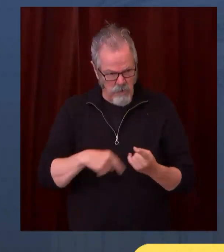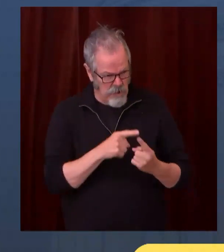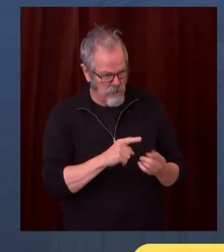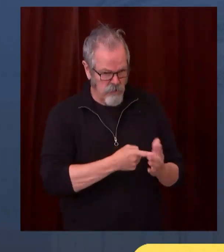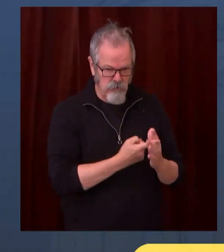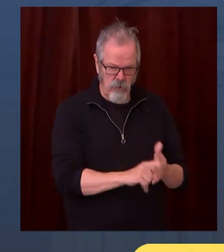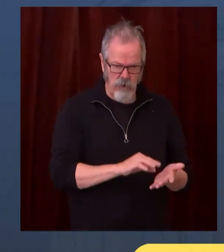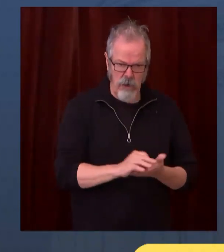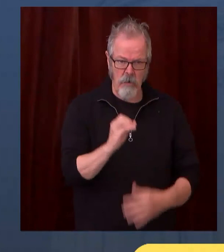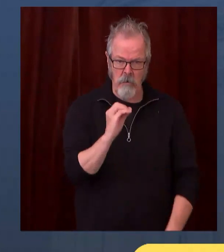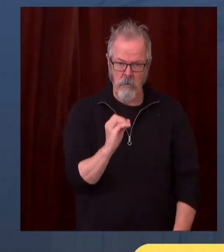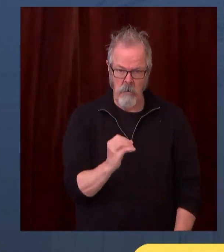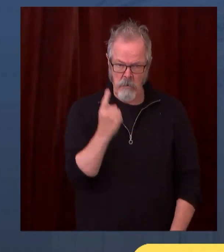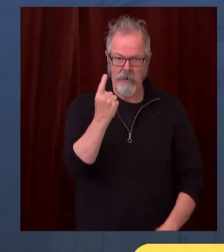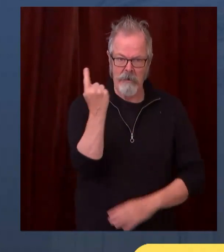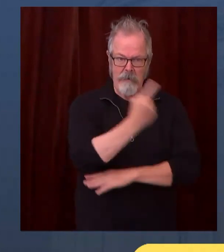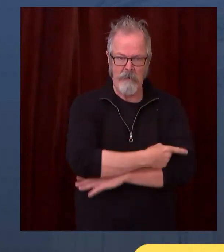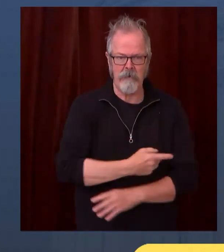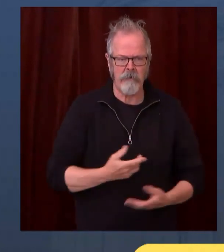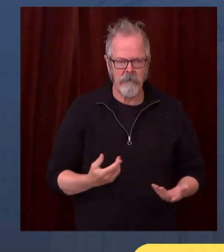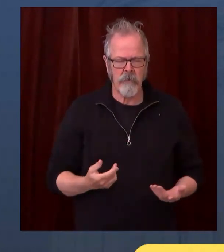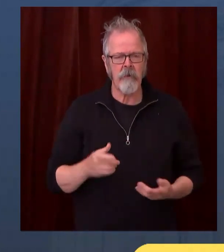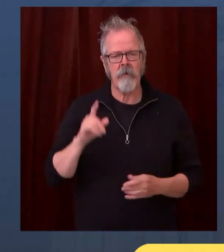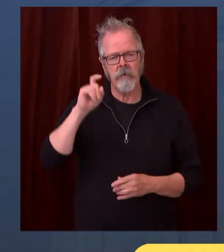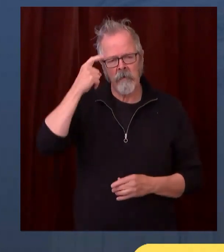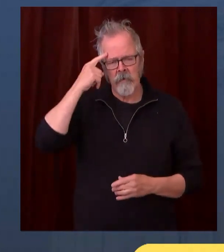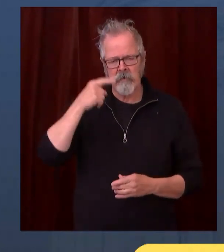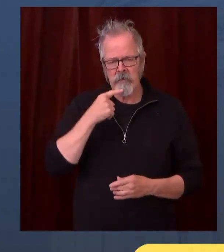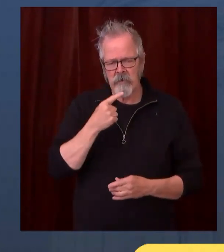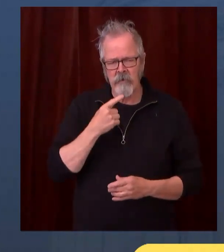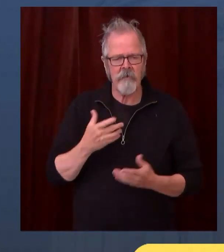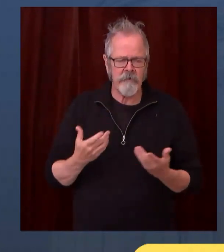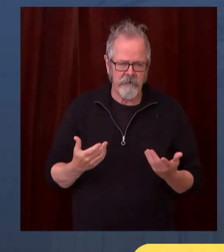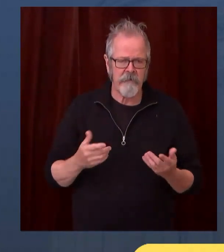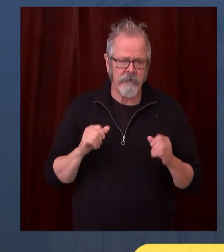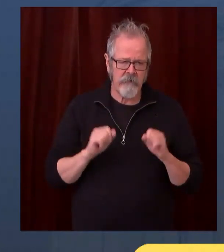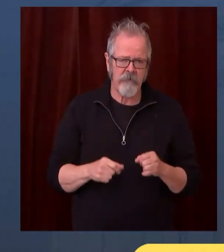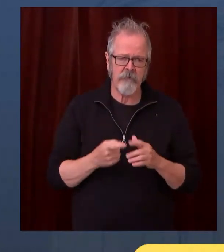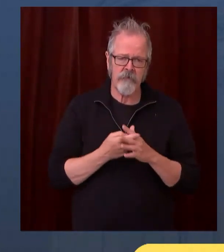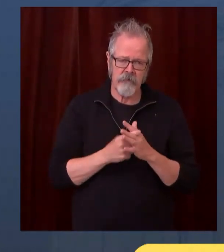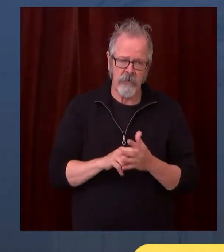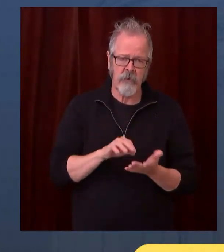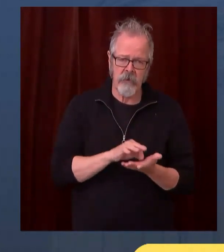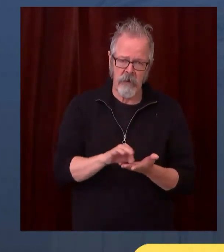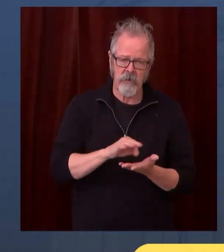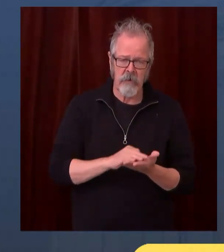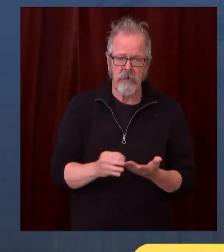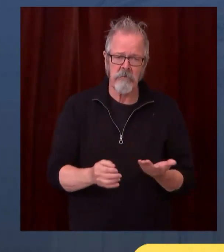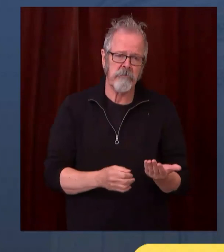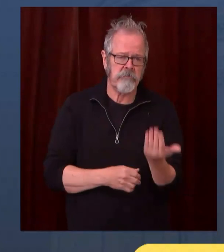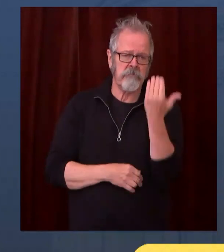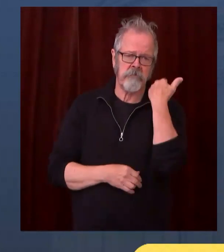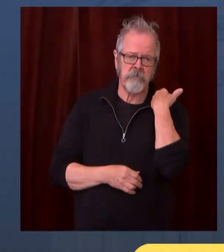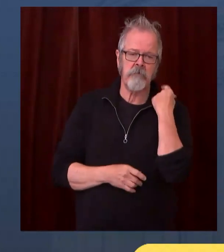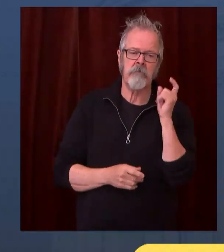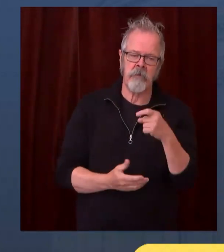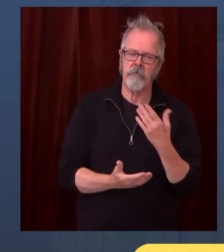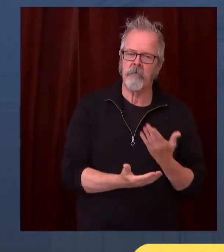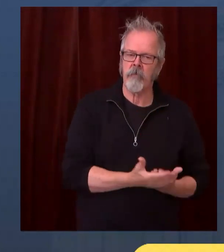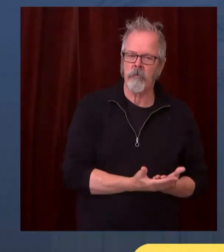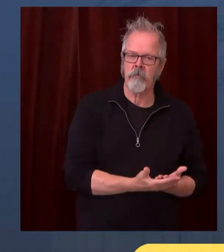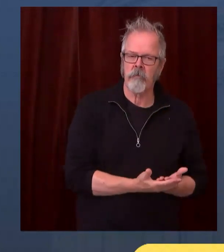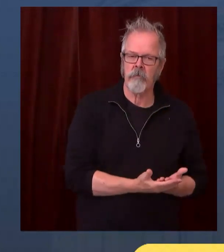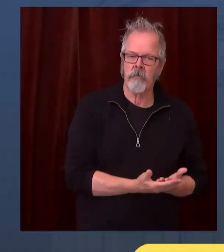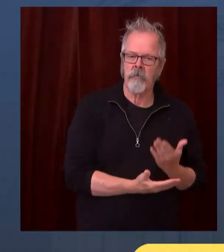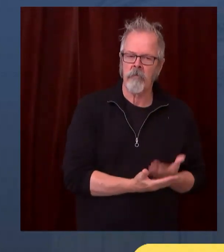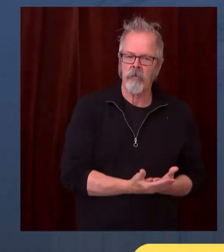If you can show you've been free 28 days, that should qualify. So, but we just need to get the application in. I believe